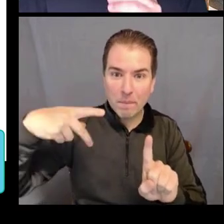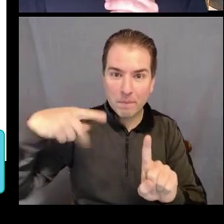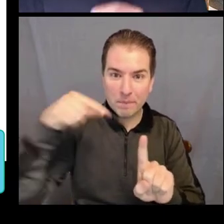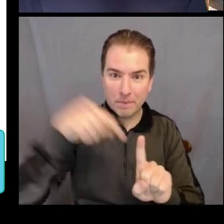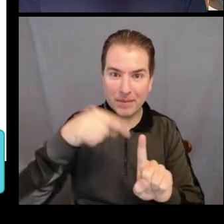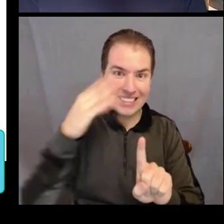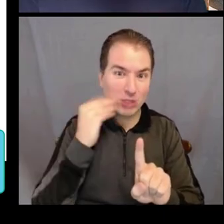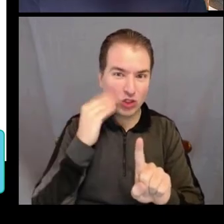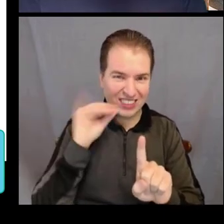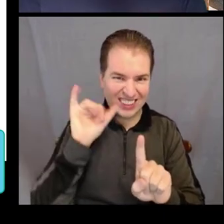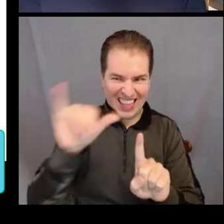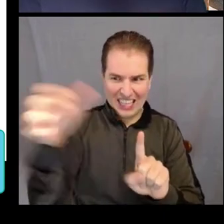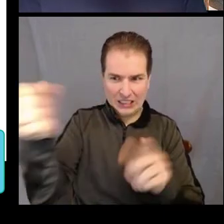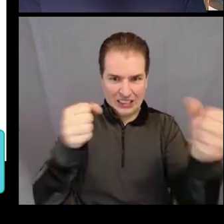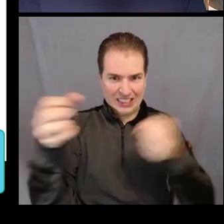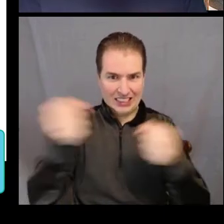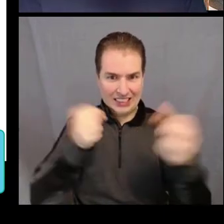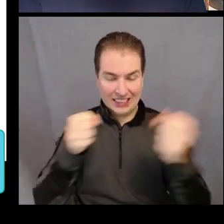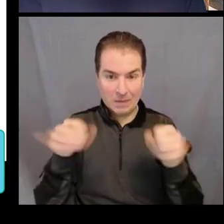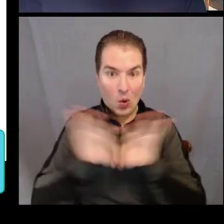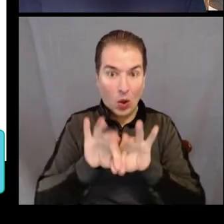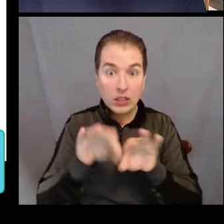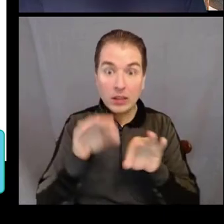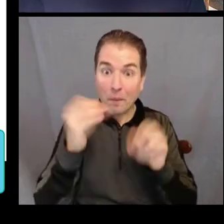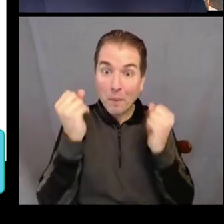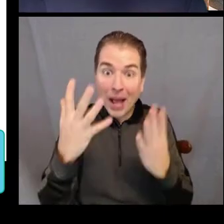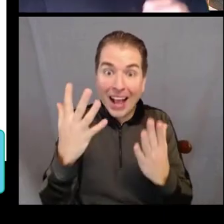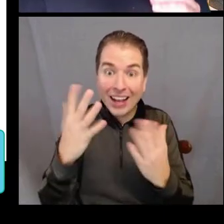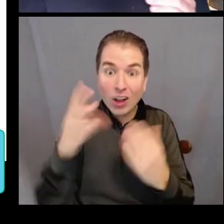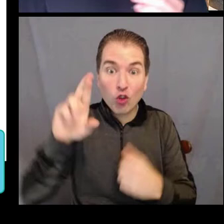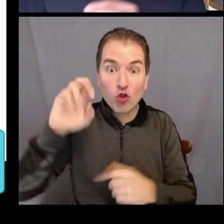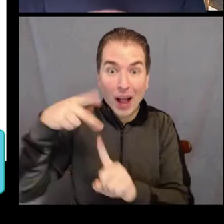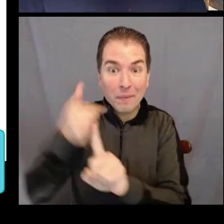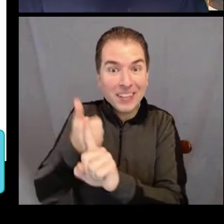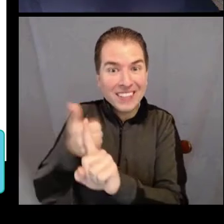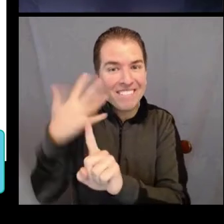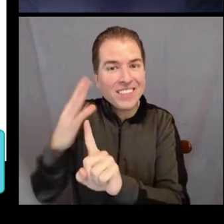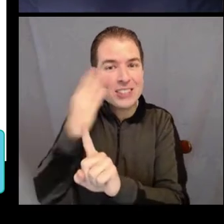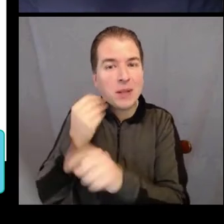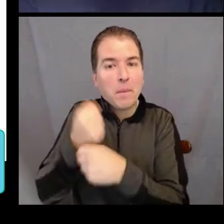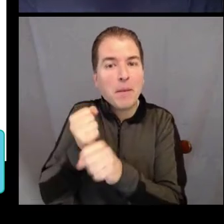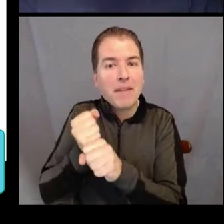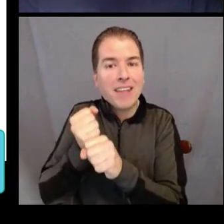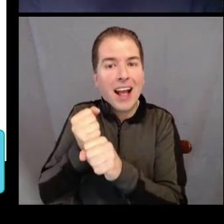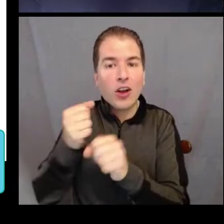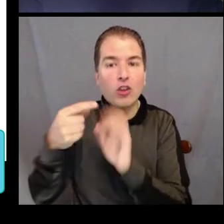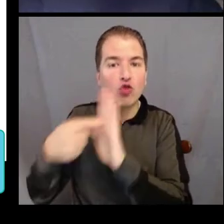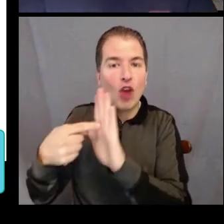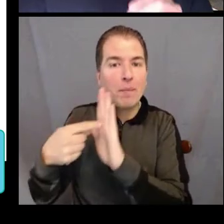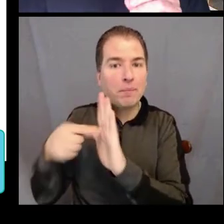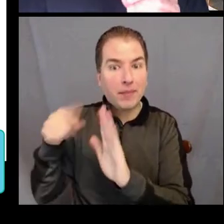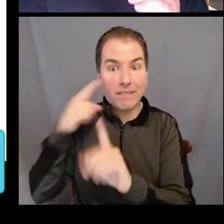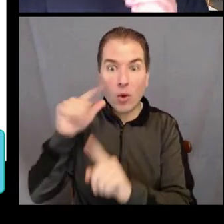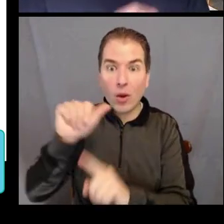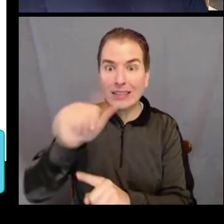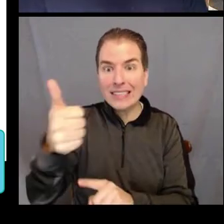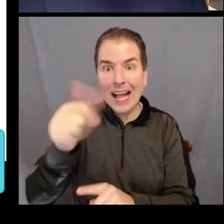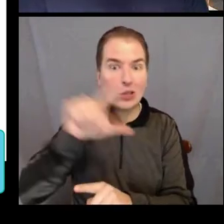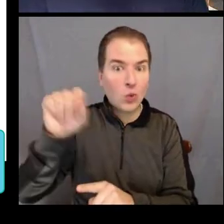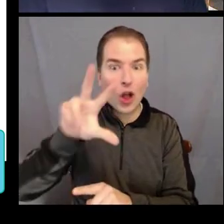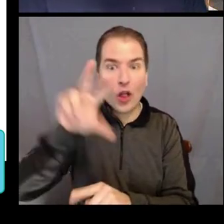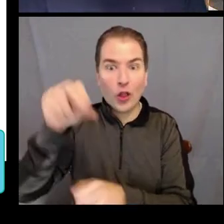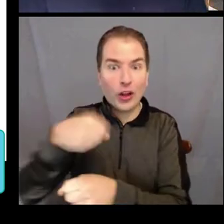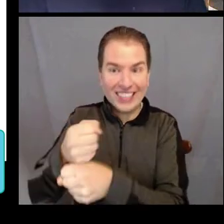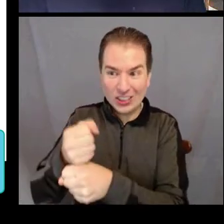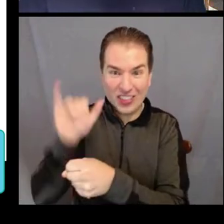have been actually manufacturers' representatives for several decades, and these are